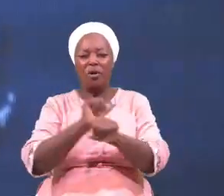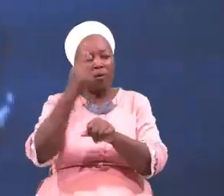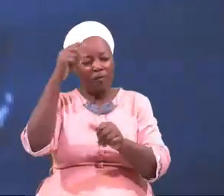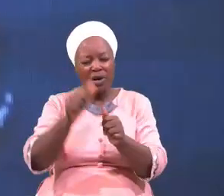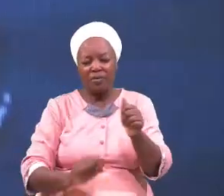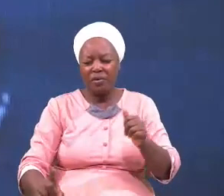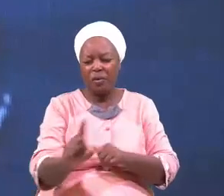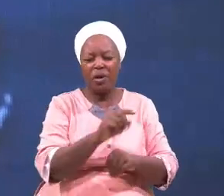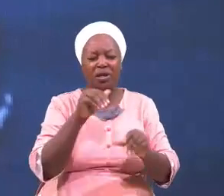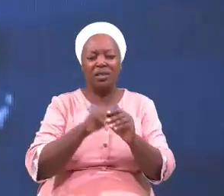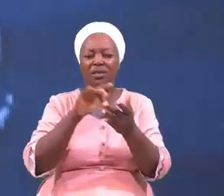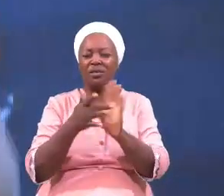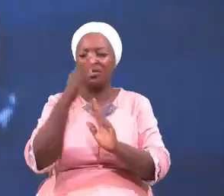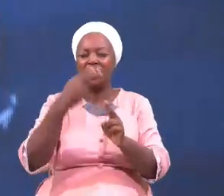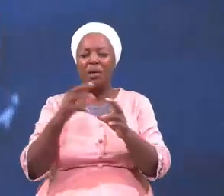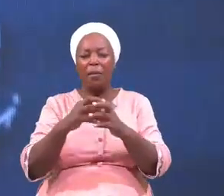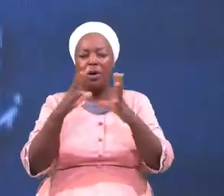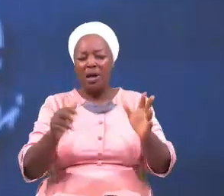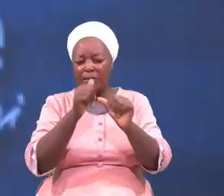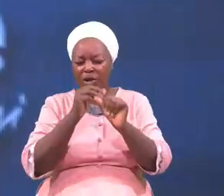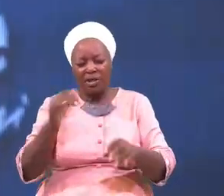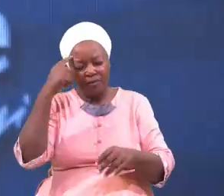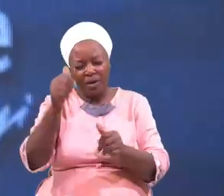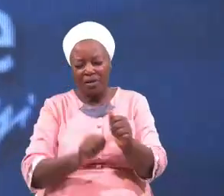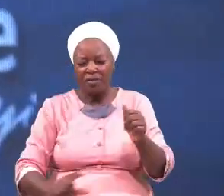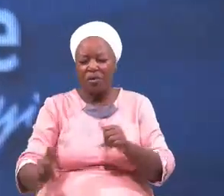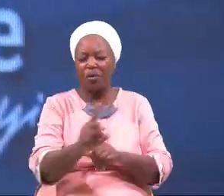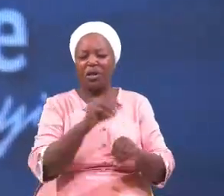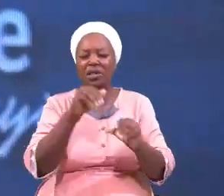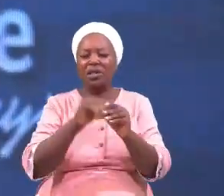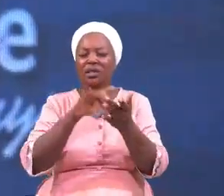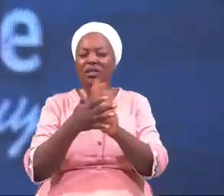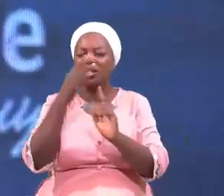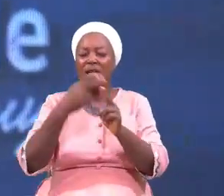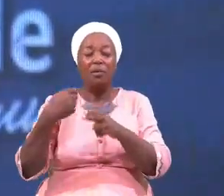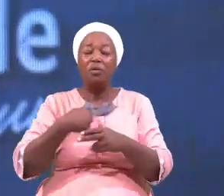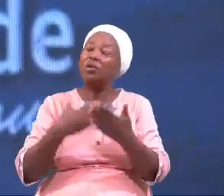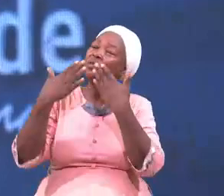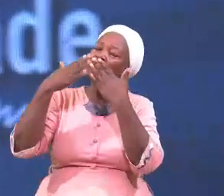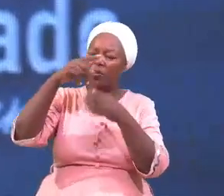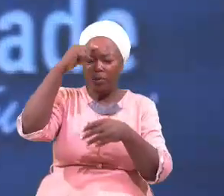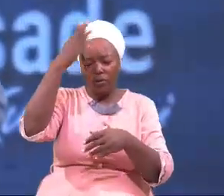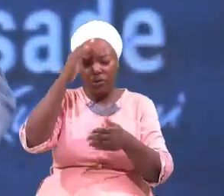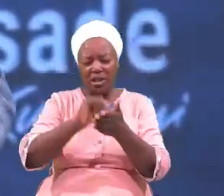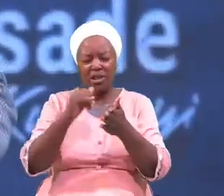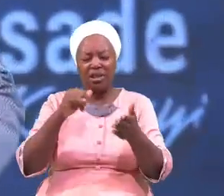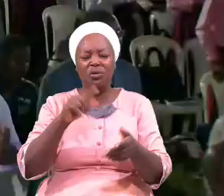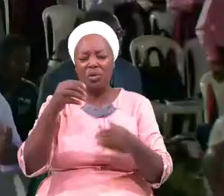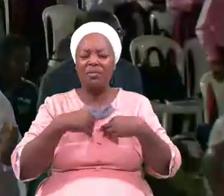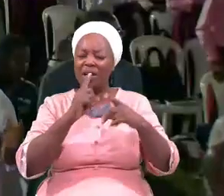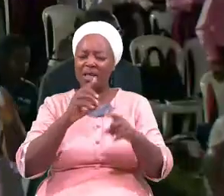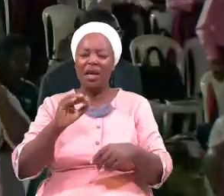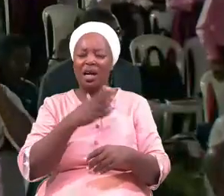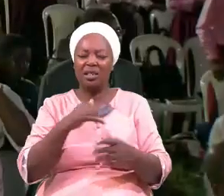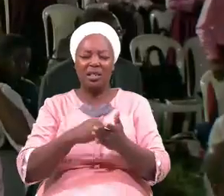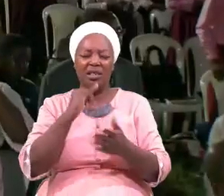everyone. Abundant blessing for everyone. We thank you because we know it's done.